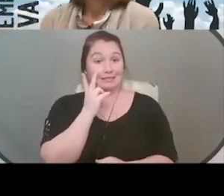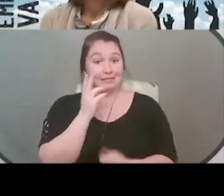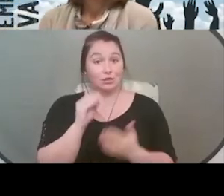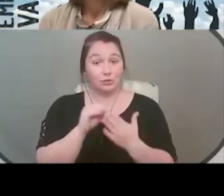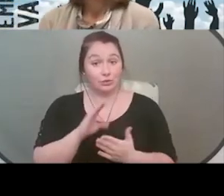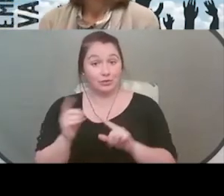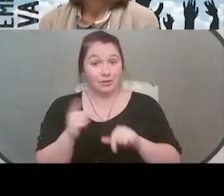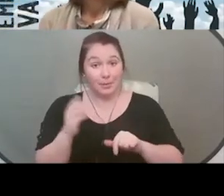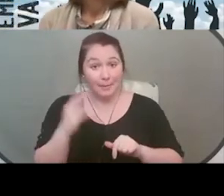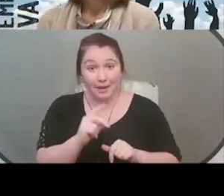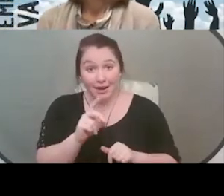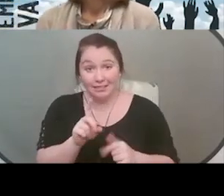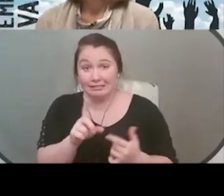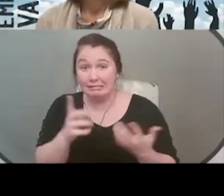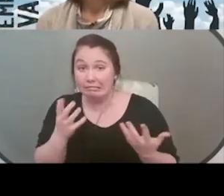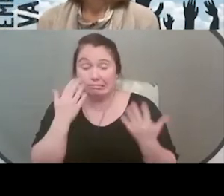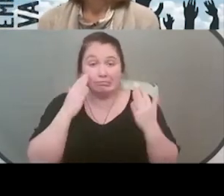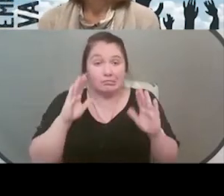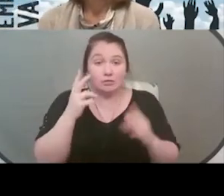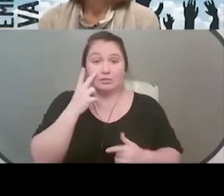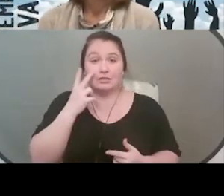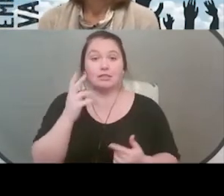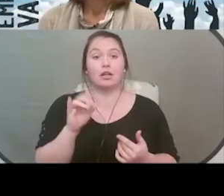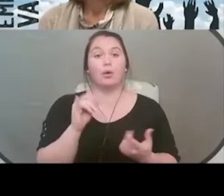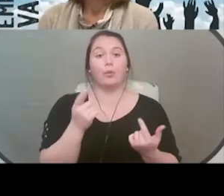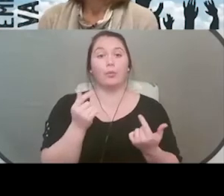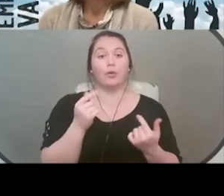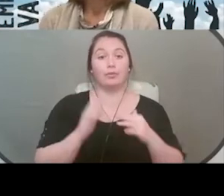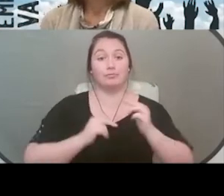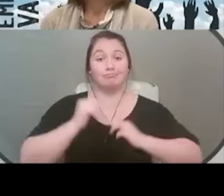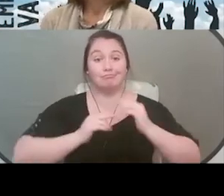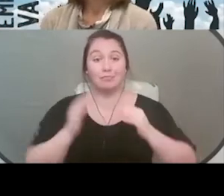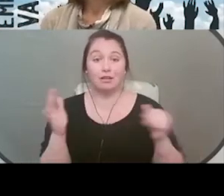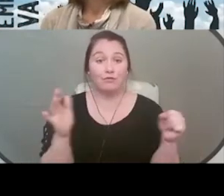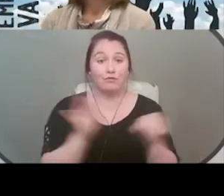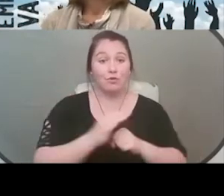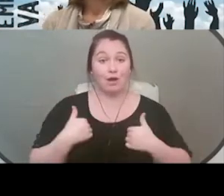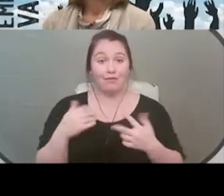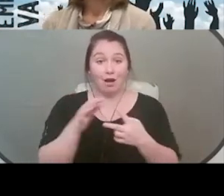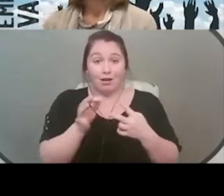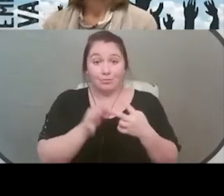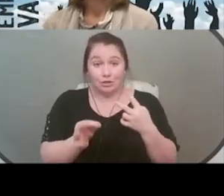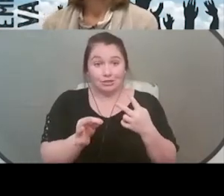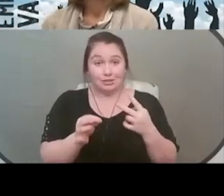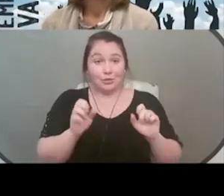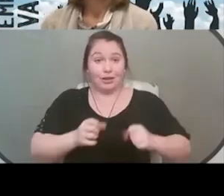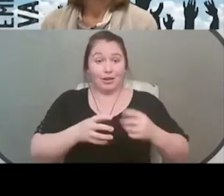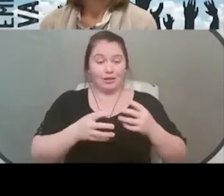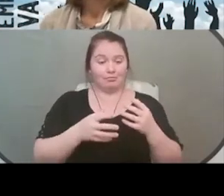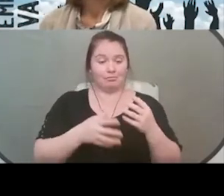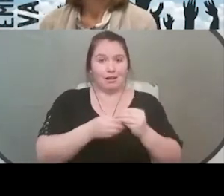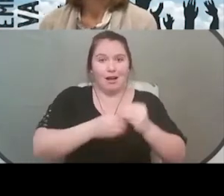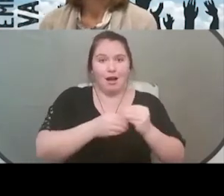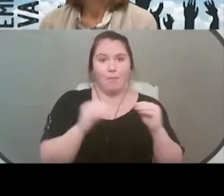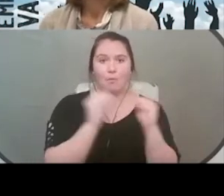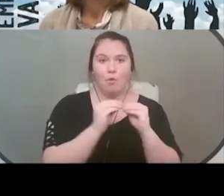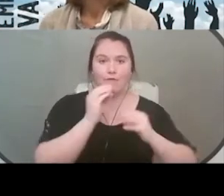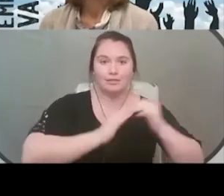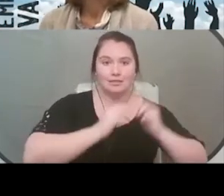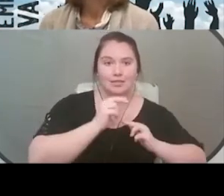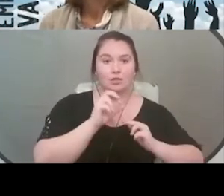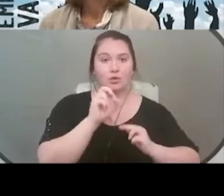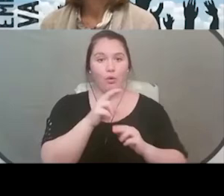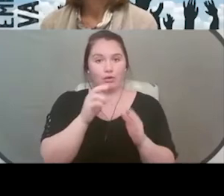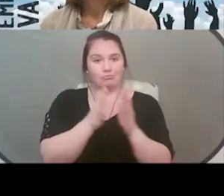back. And then when you fill up your buildings, then you have the option to build additional facilities, or you do some